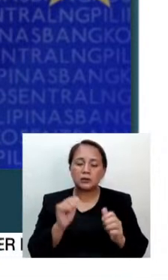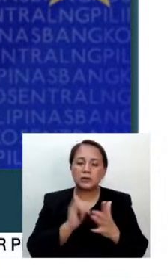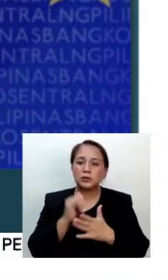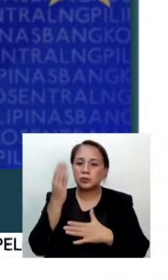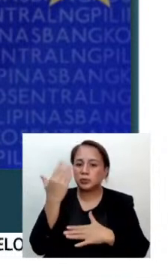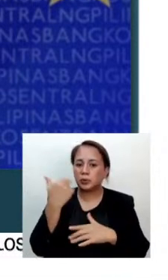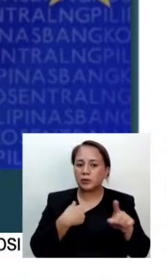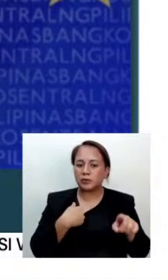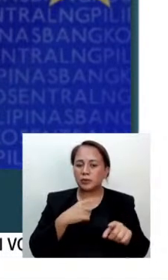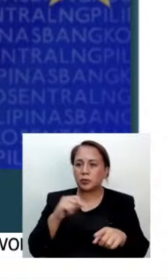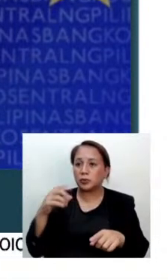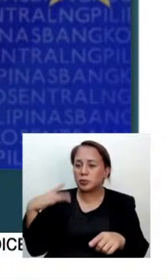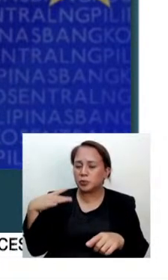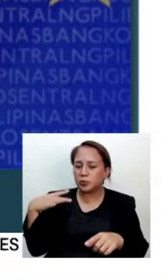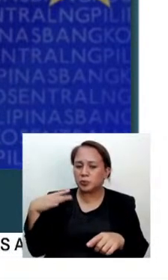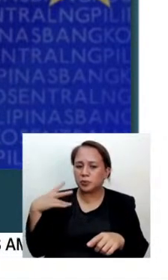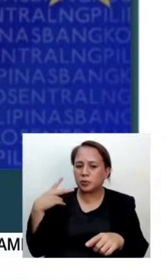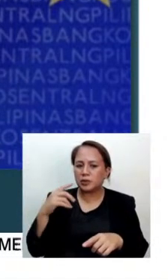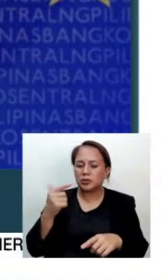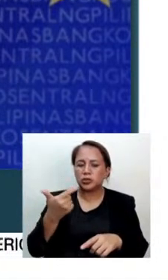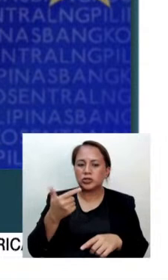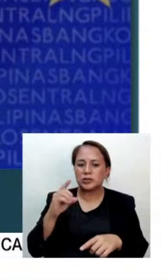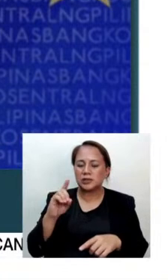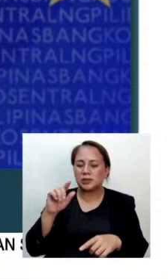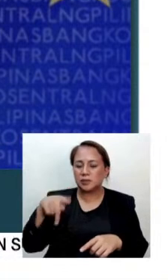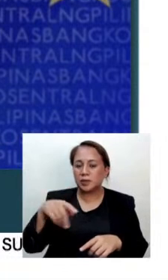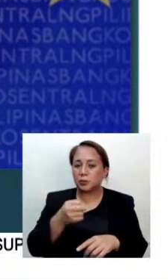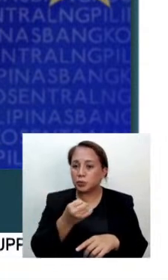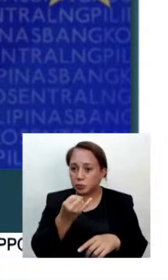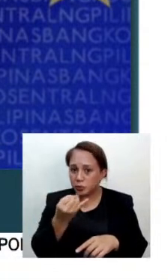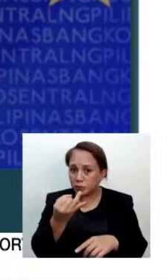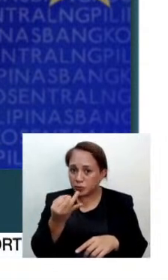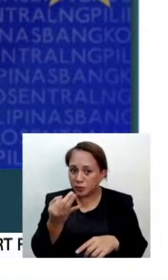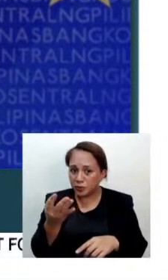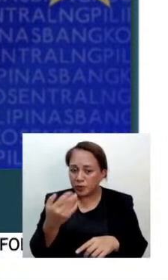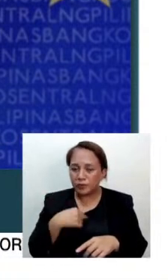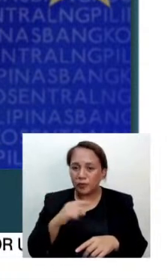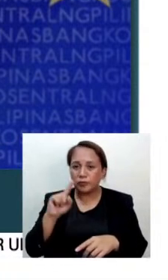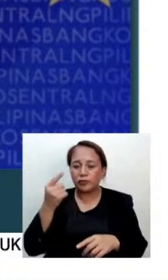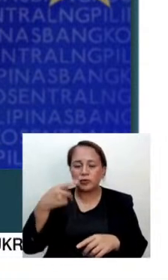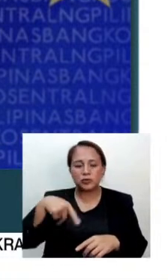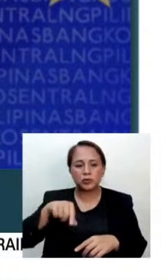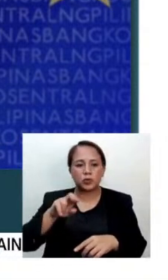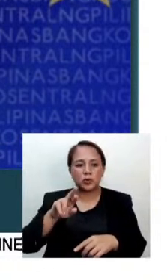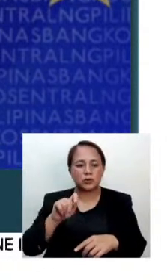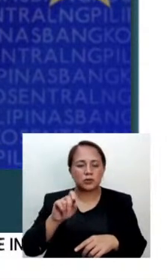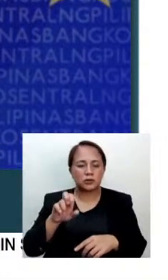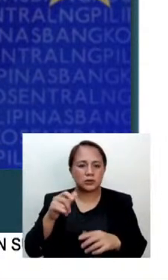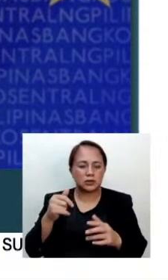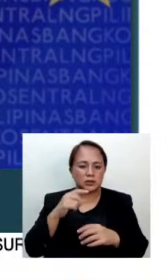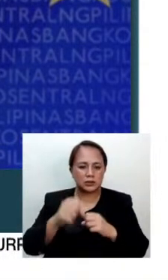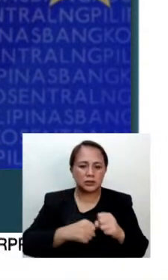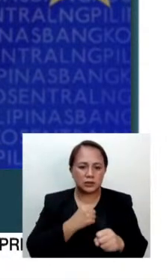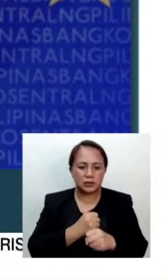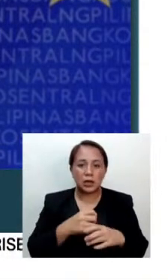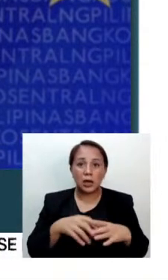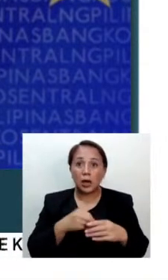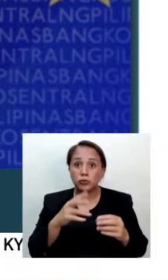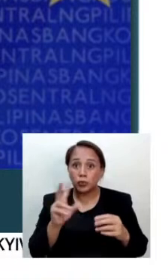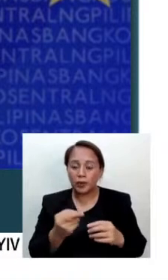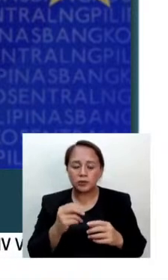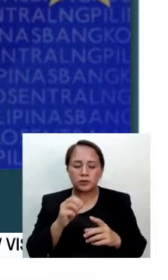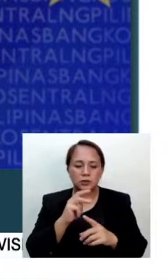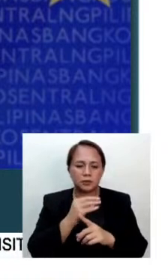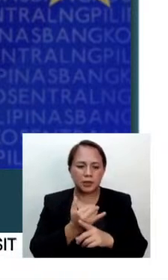to wait for the GDP number for the first quarter of this year. That will be out this May. So by